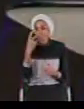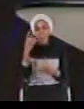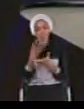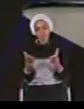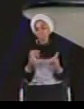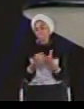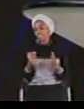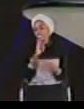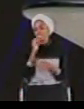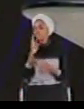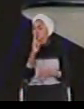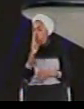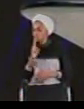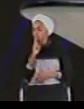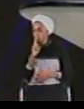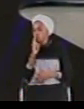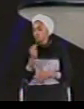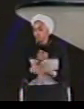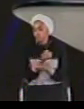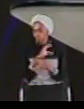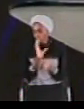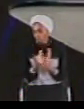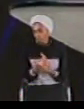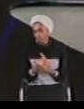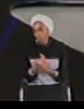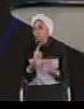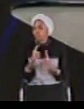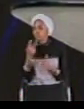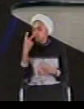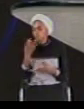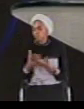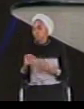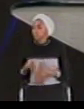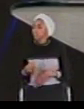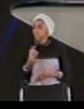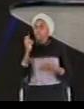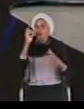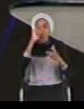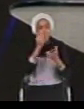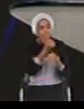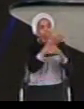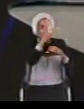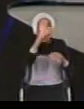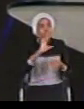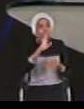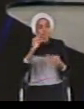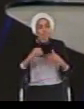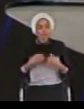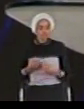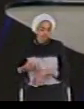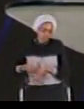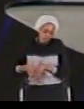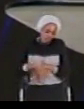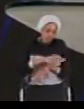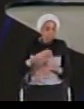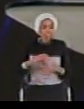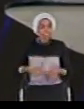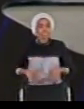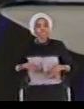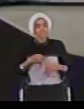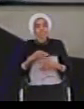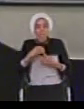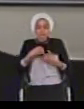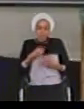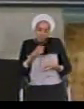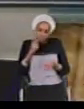somebody who is really converted, when you see somebody that Calvary has affected his life, influenced